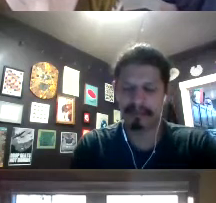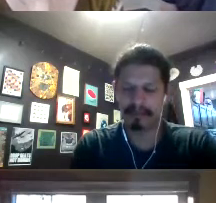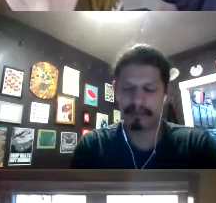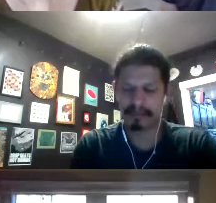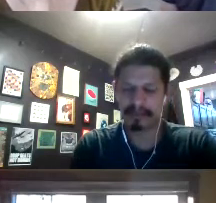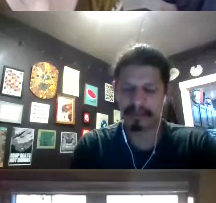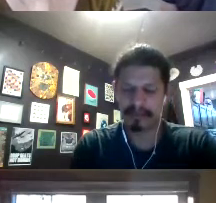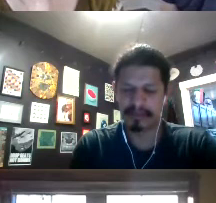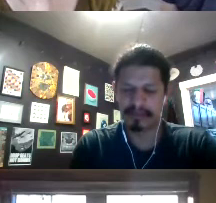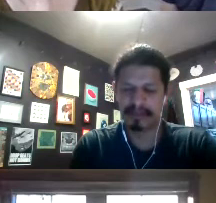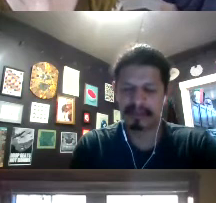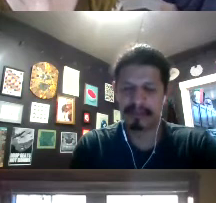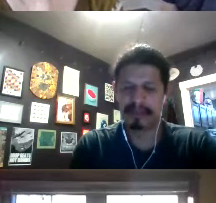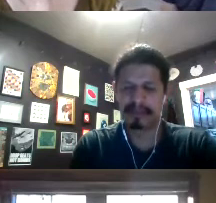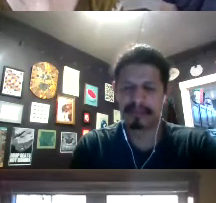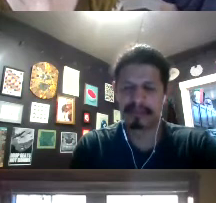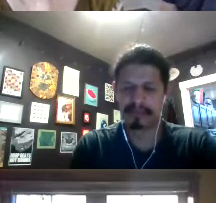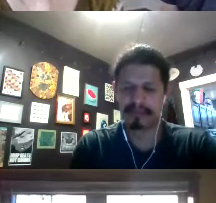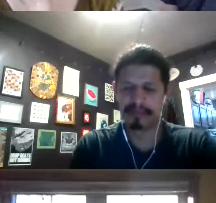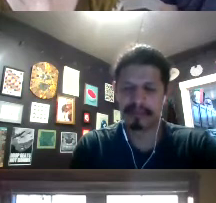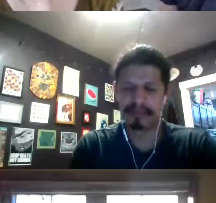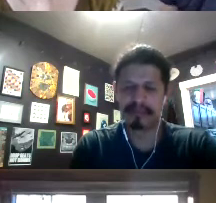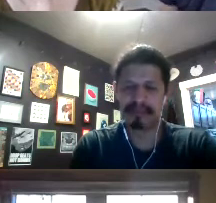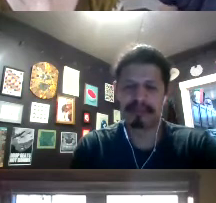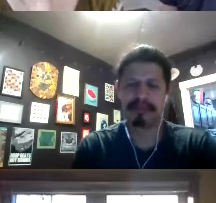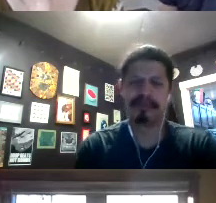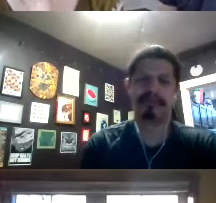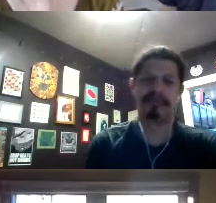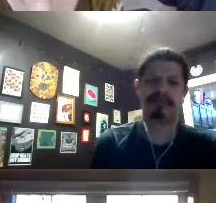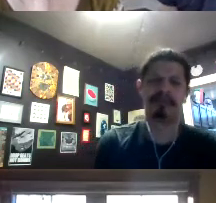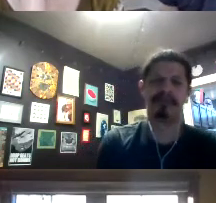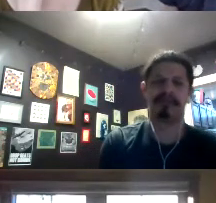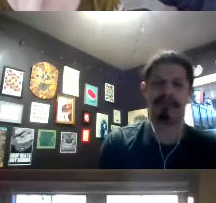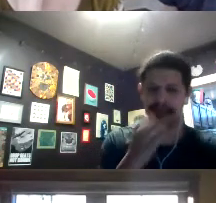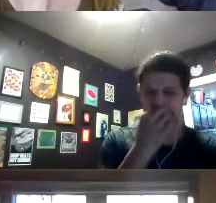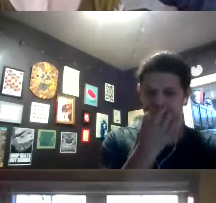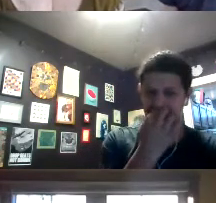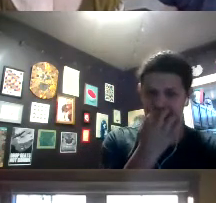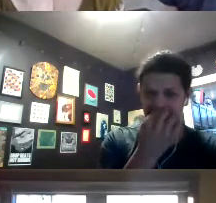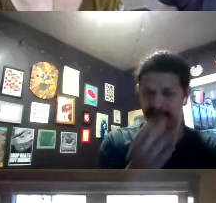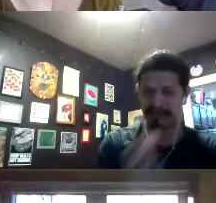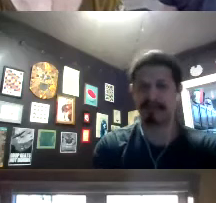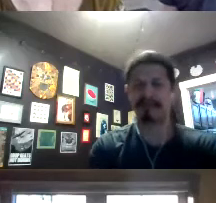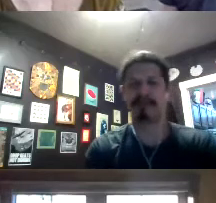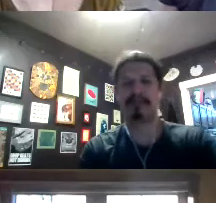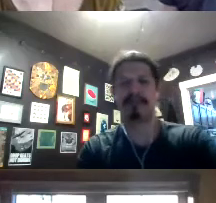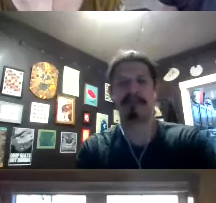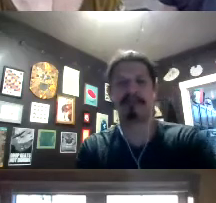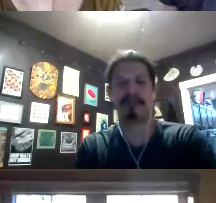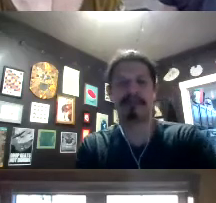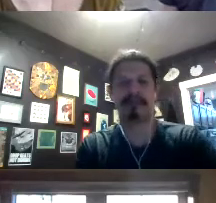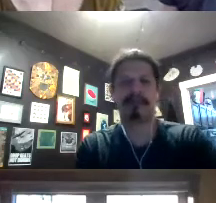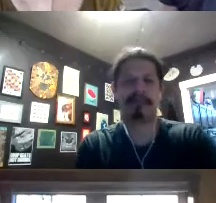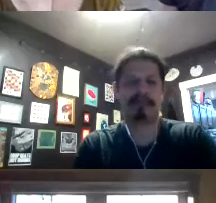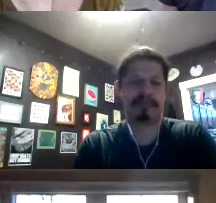I see firsthand every day the negative aspects of that. Then again, on Bartlett, our street,